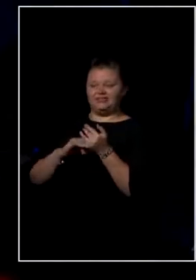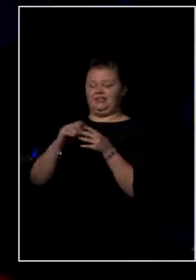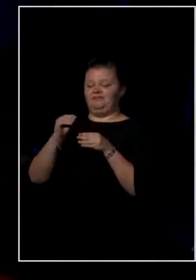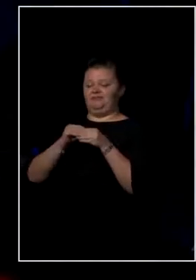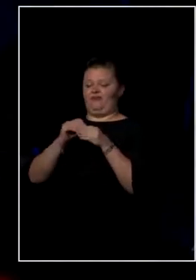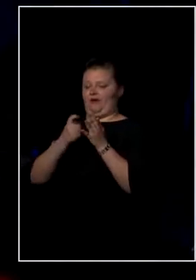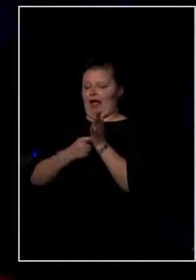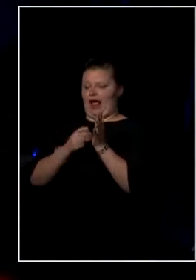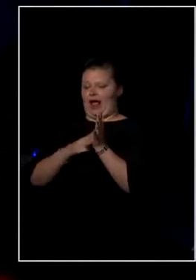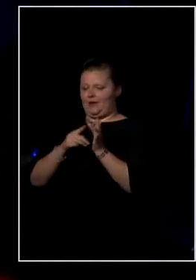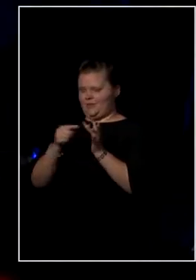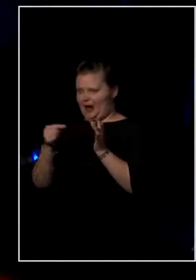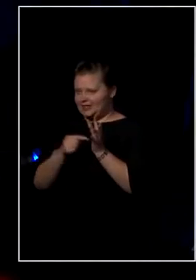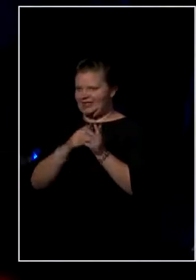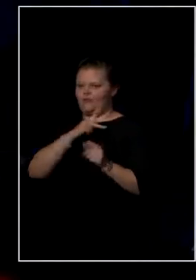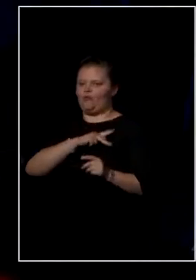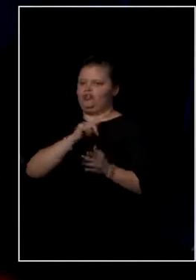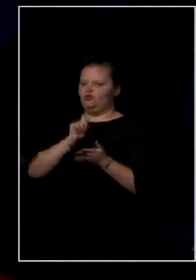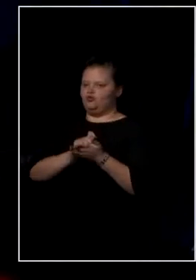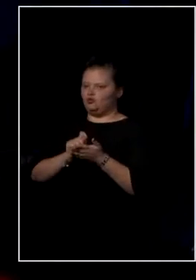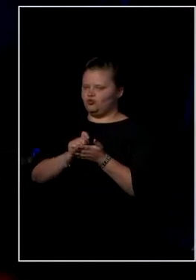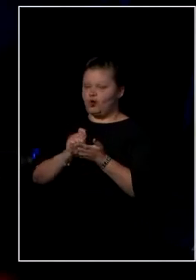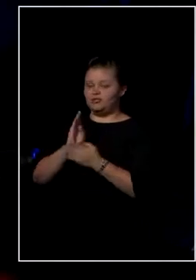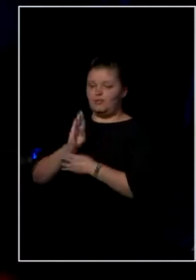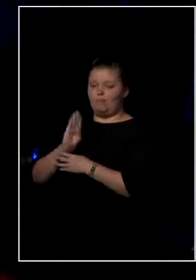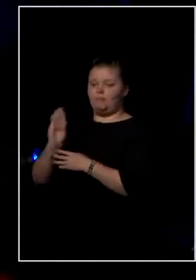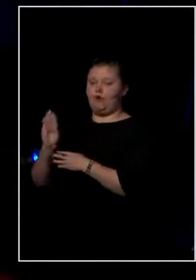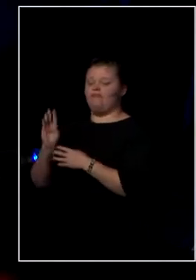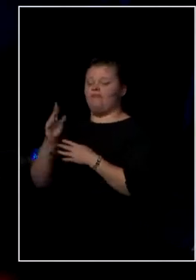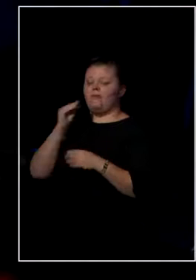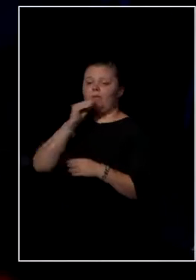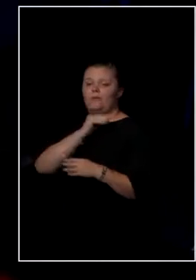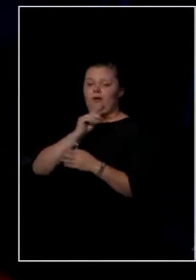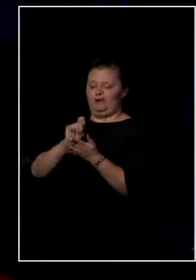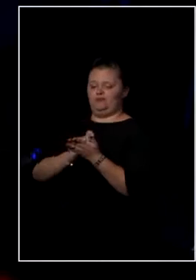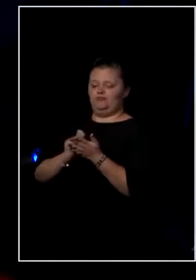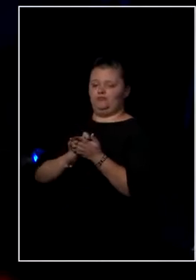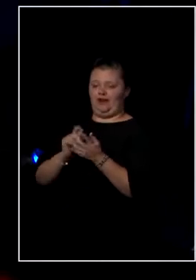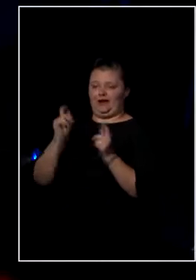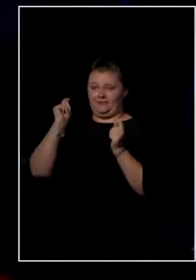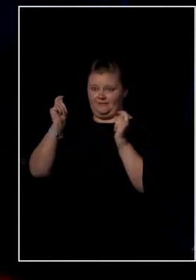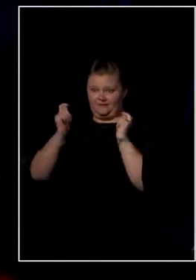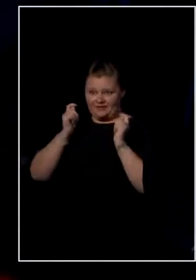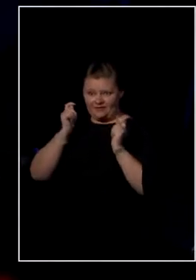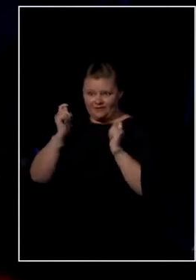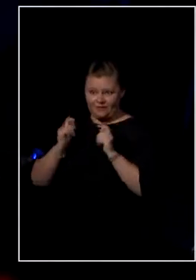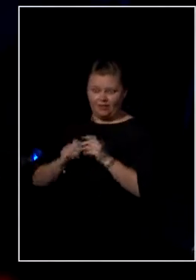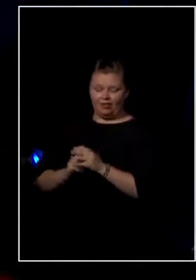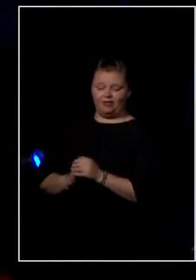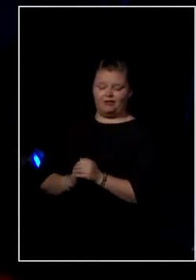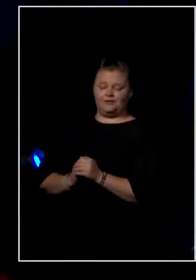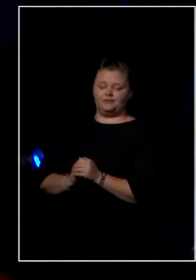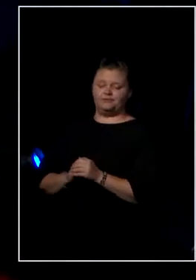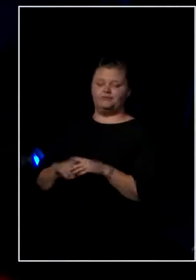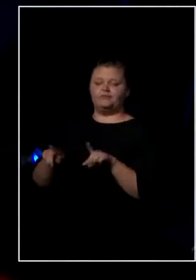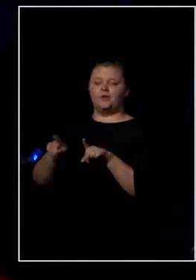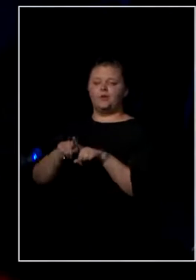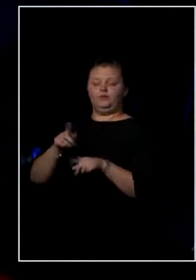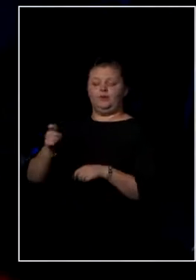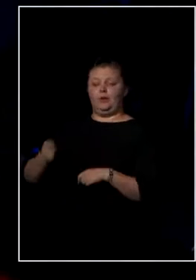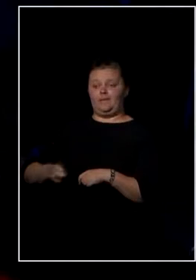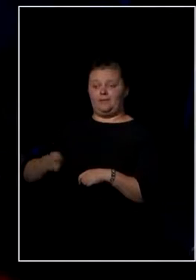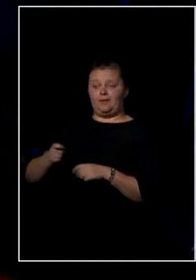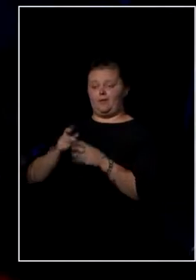RMIT. She serves on the board of Melbourne Writers Festival and hosts the Garrett Writers on Writing. She's also a member of the